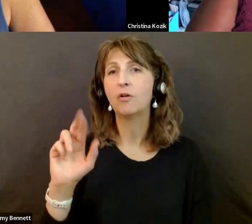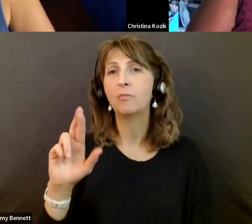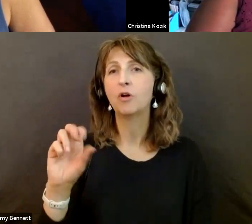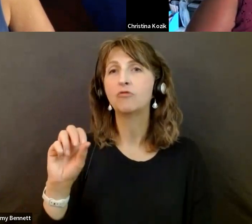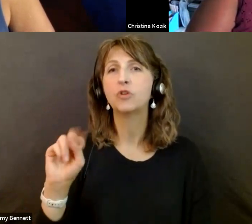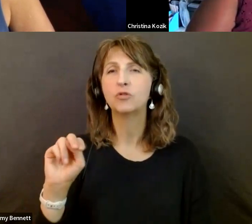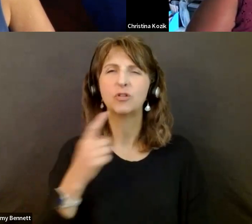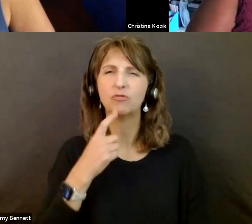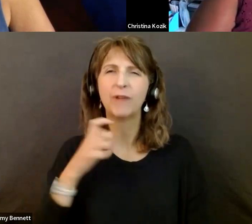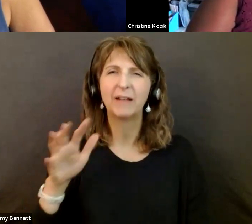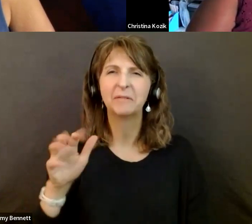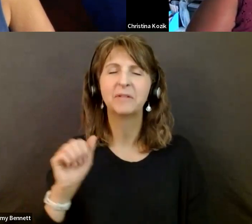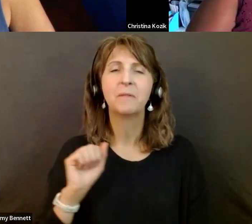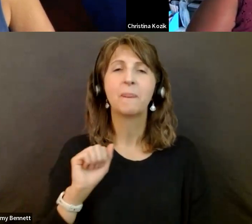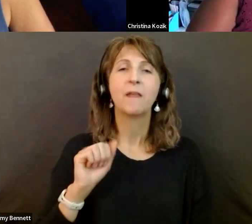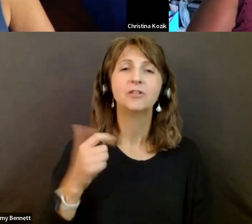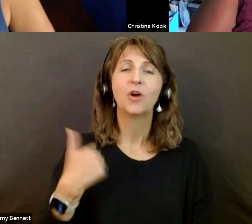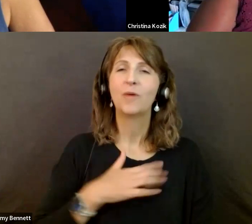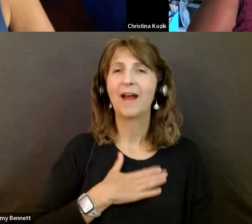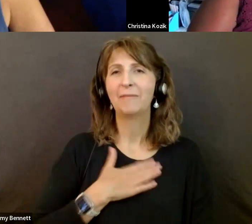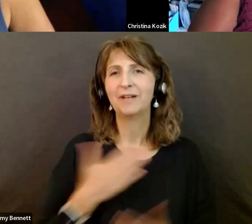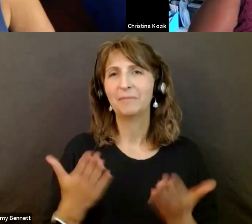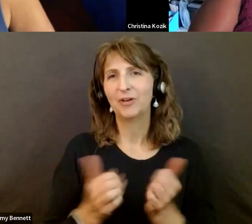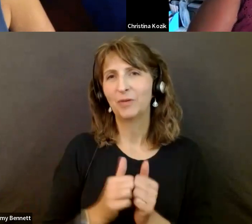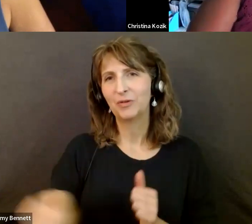just really excited to be here with you guys today.